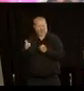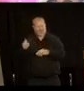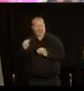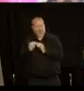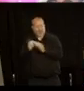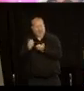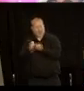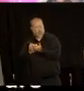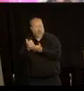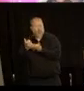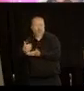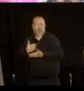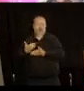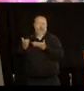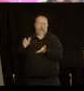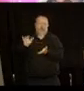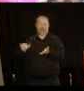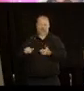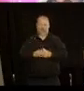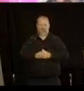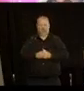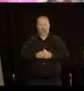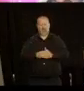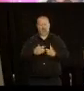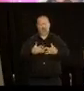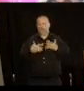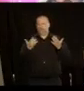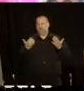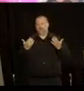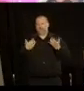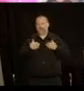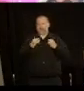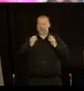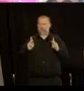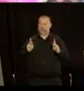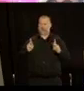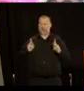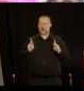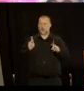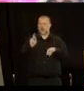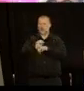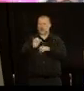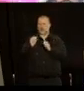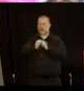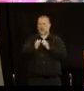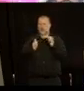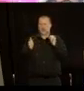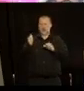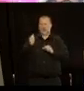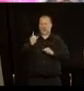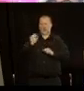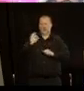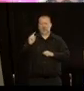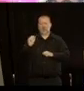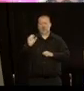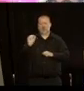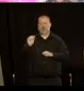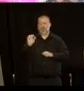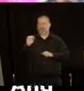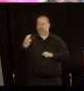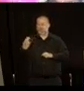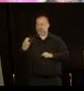and supports are available. And I'm so thrilled that we've had the opportunity to work with Director Hatch since she has taken